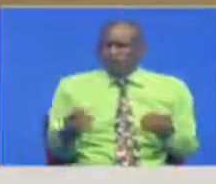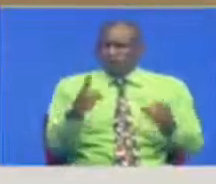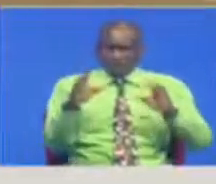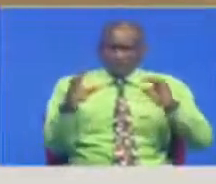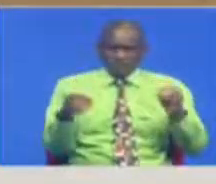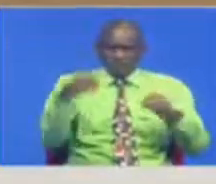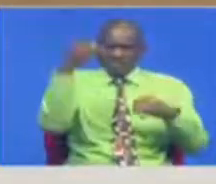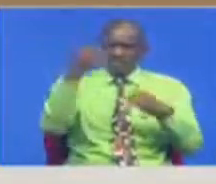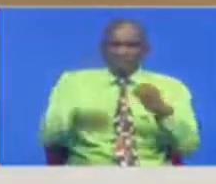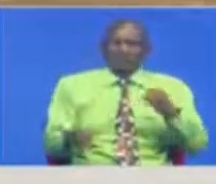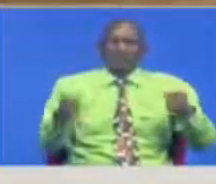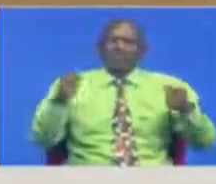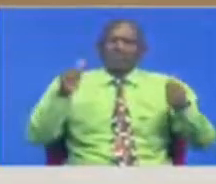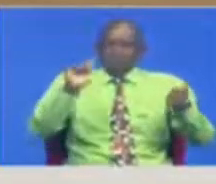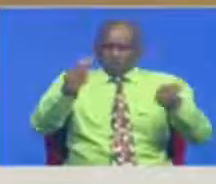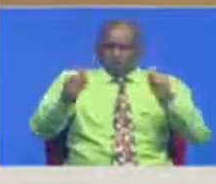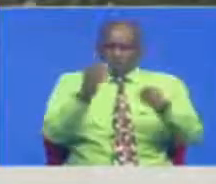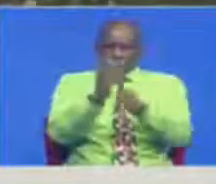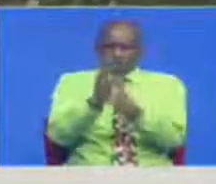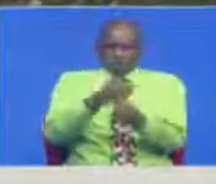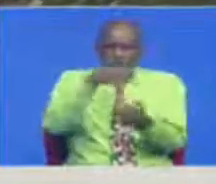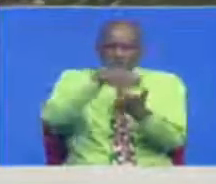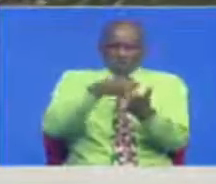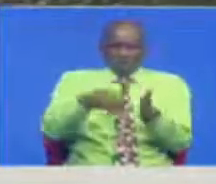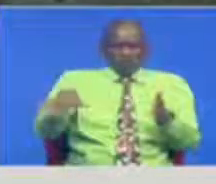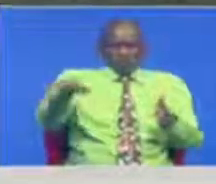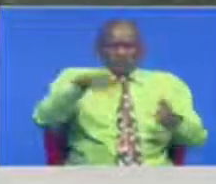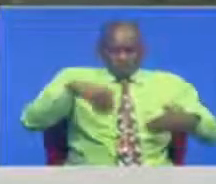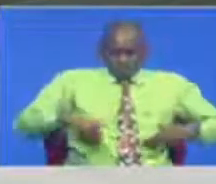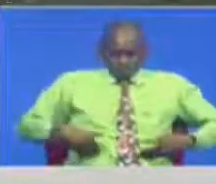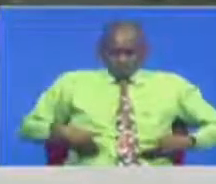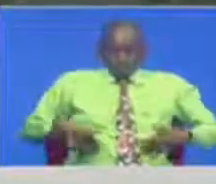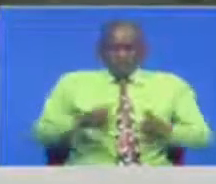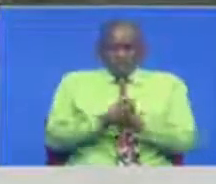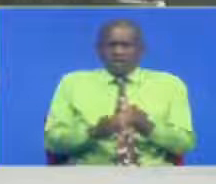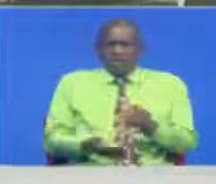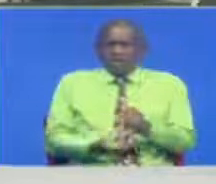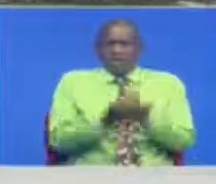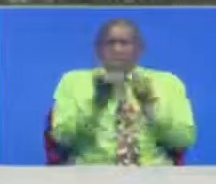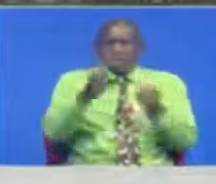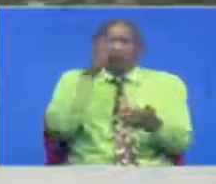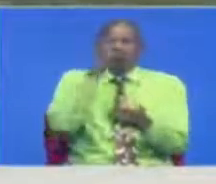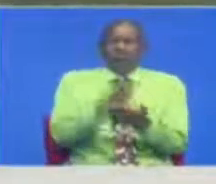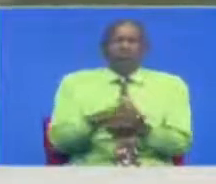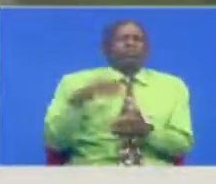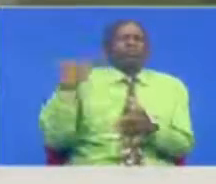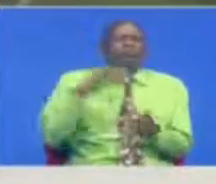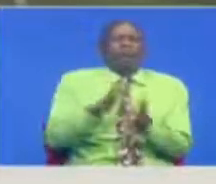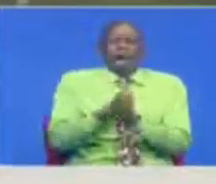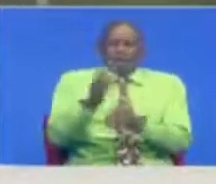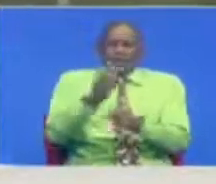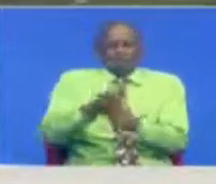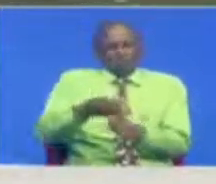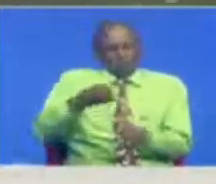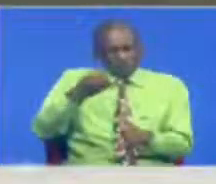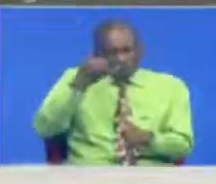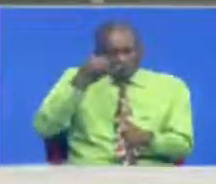final. The tournament was used to engage the area's youth and steer them from crime and drug abuse.